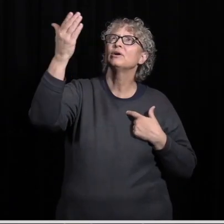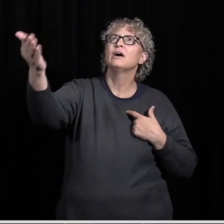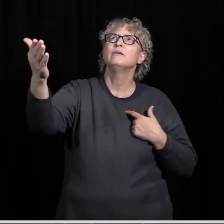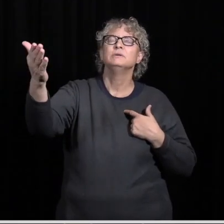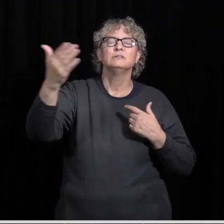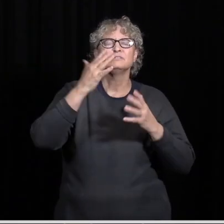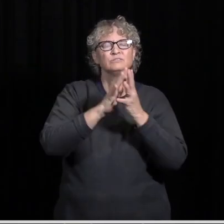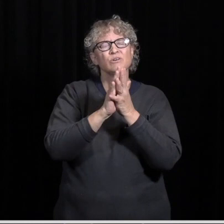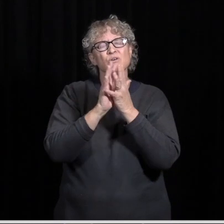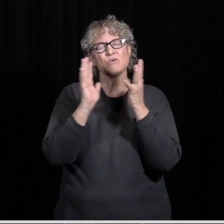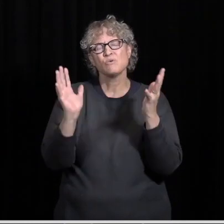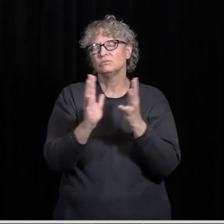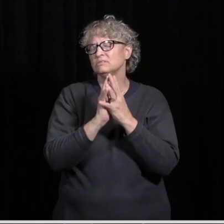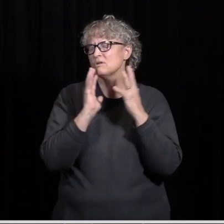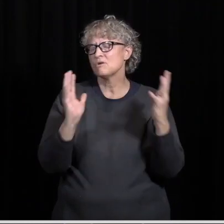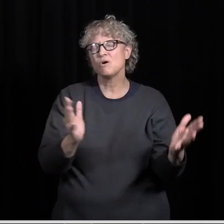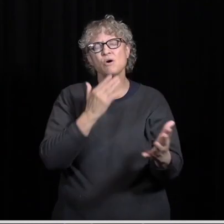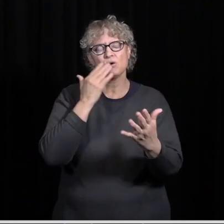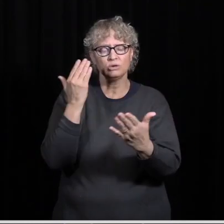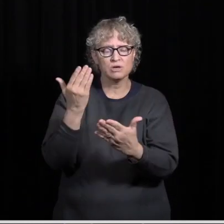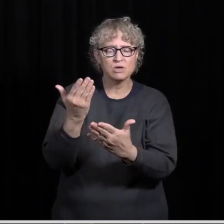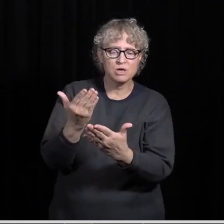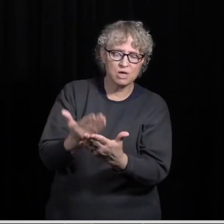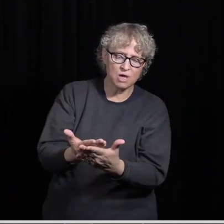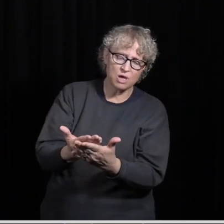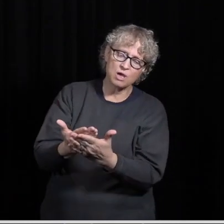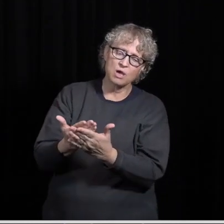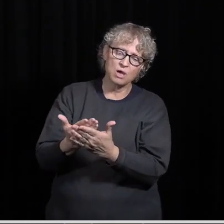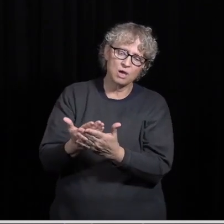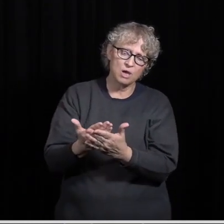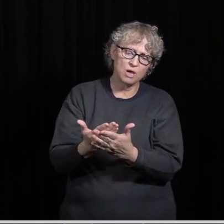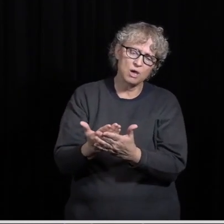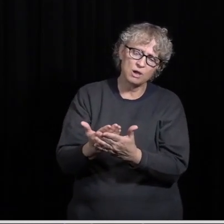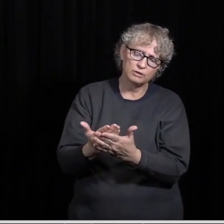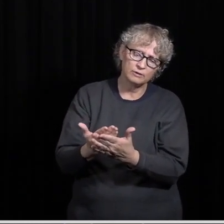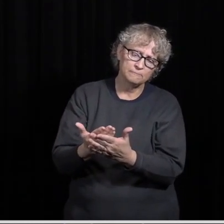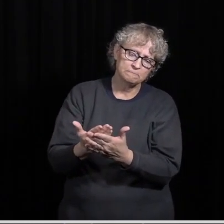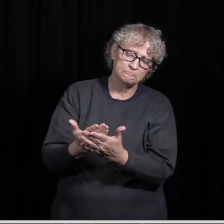So good.